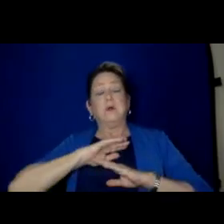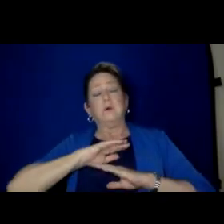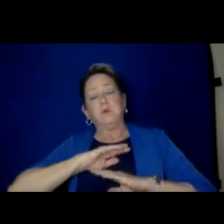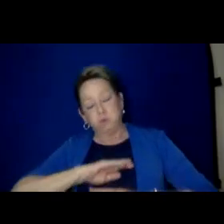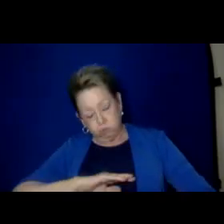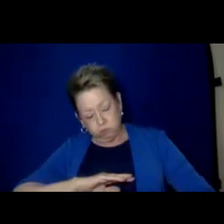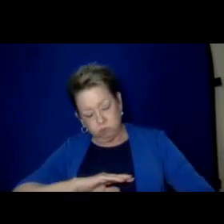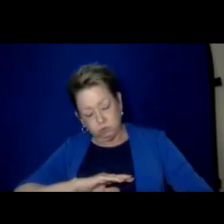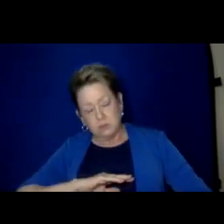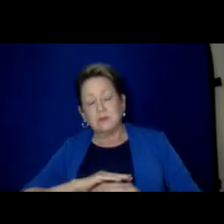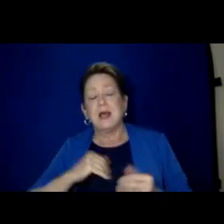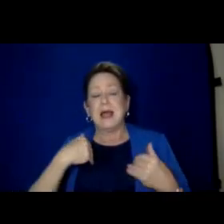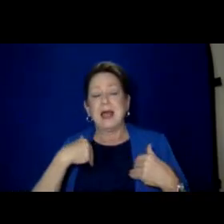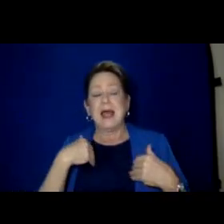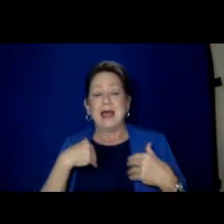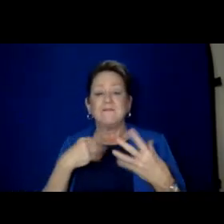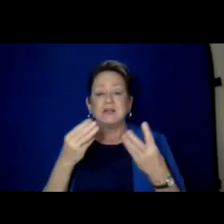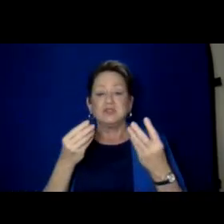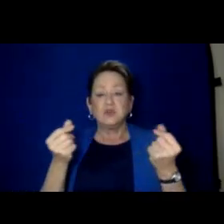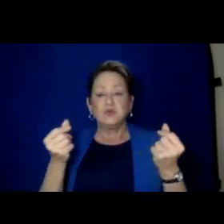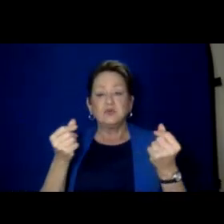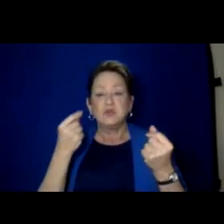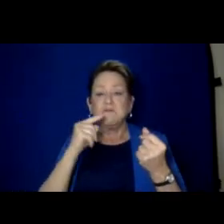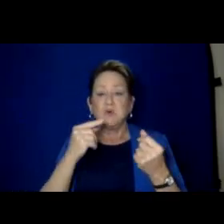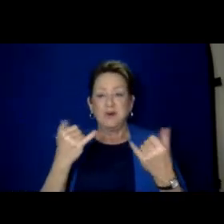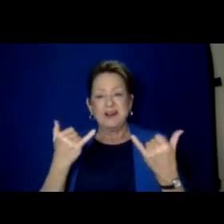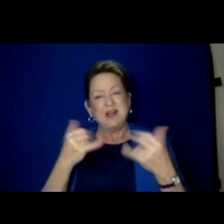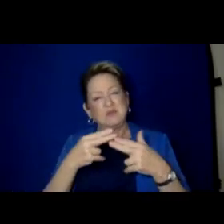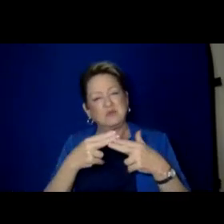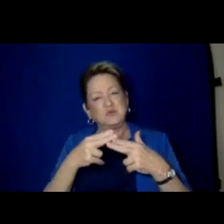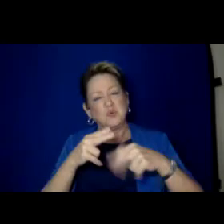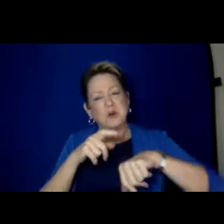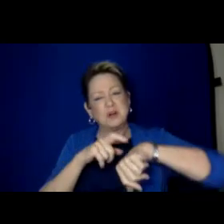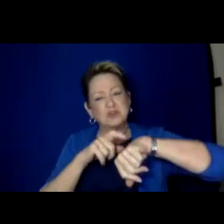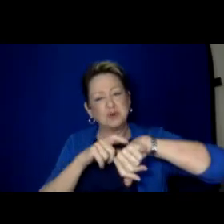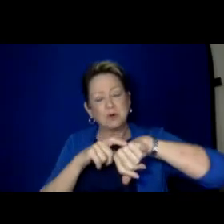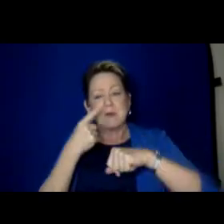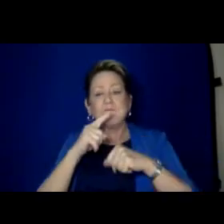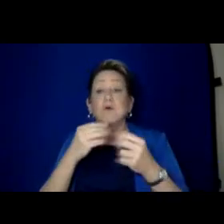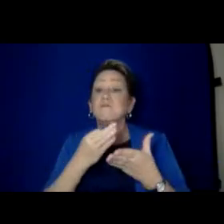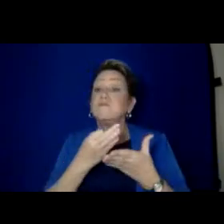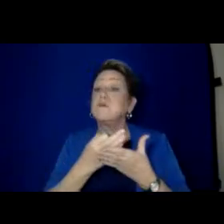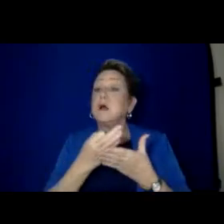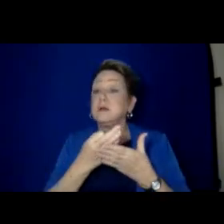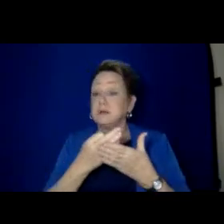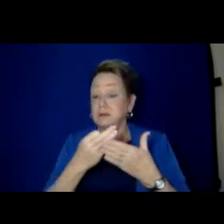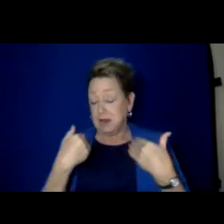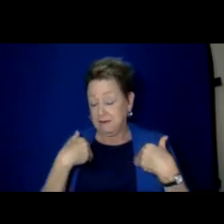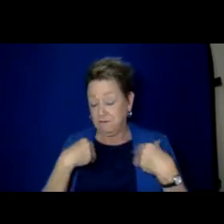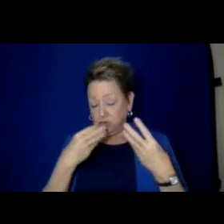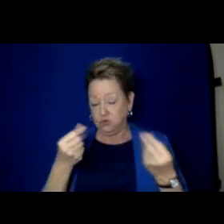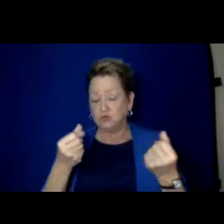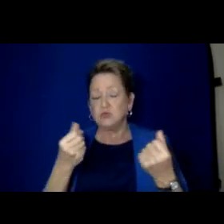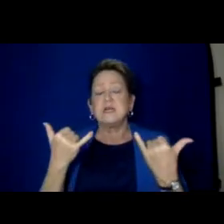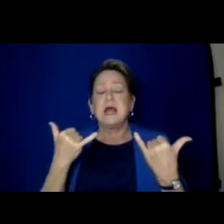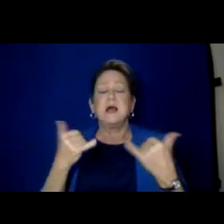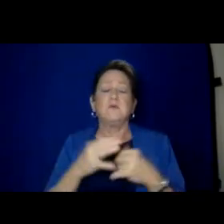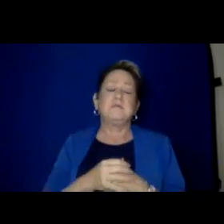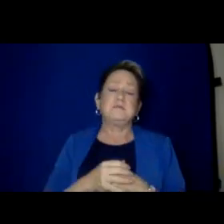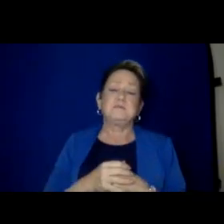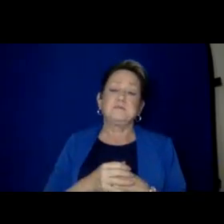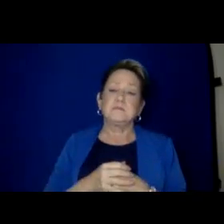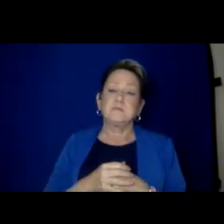relieved that there's a short-term solution for now around funding. My question was actually to follow up on bus line redesign.